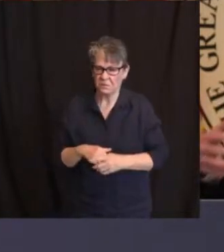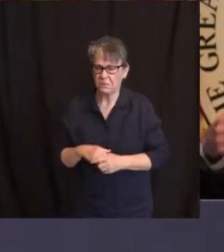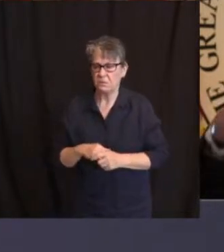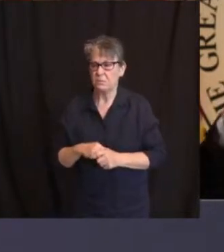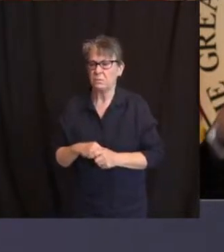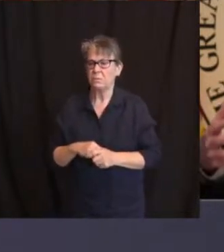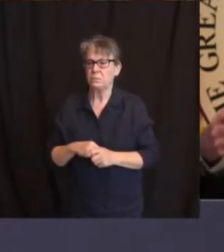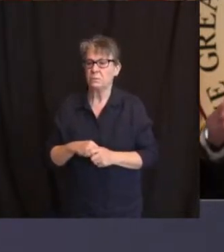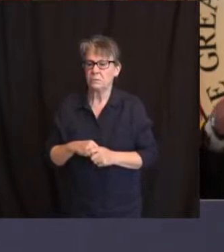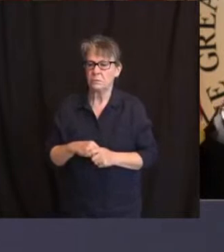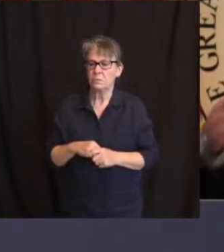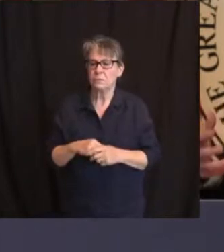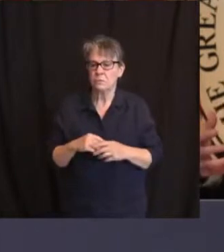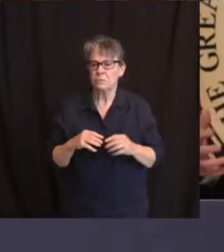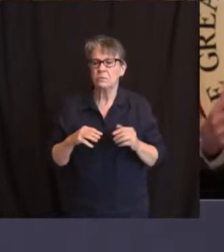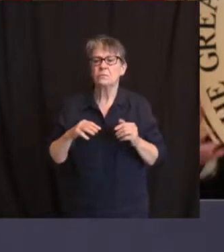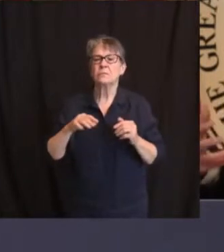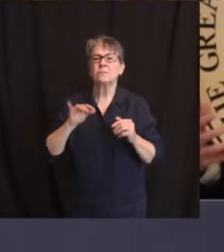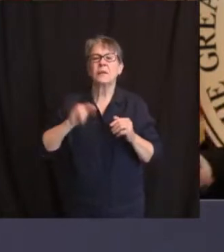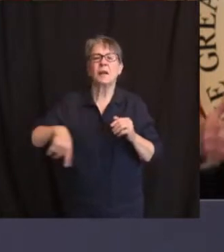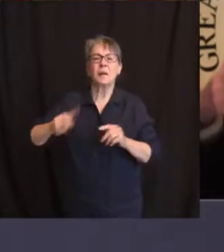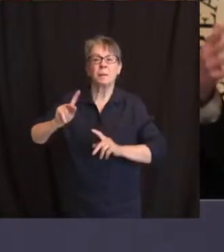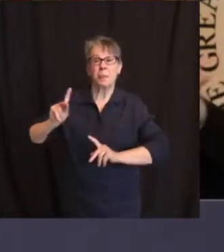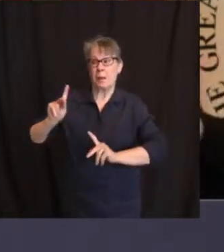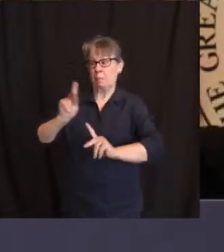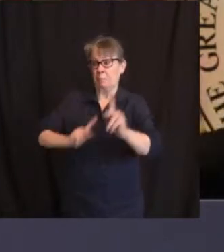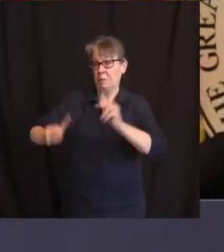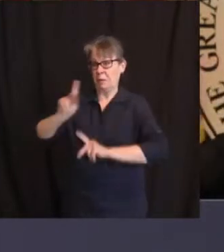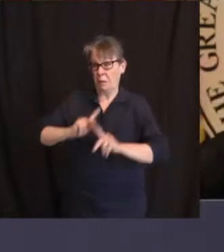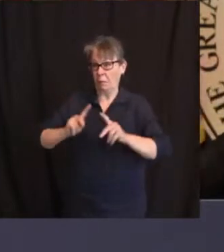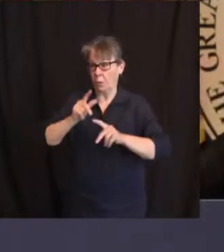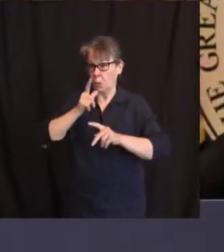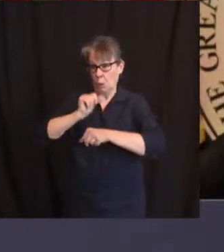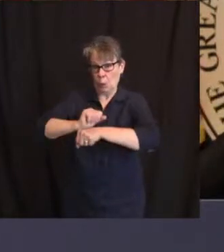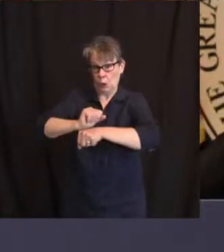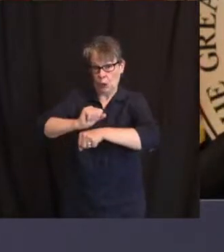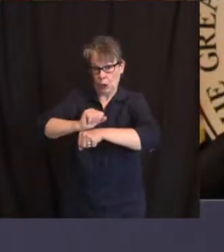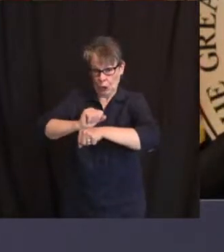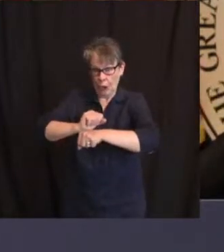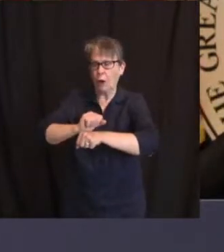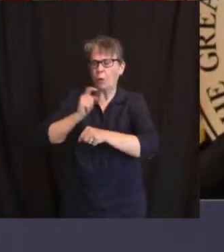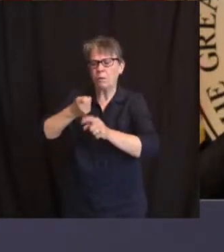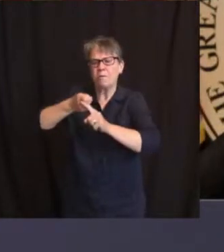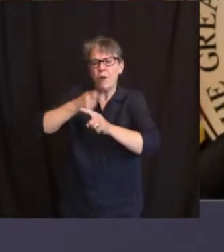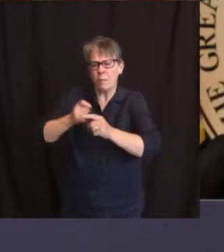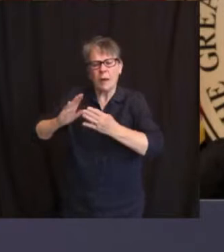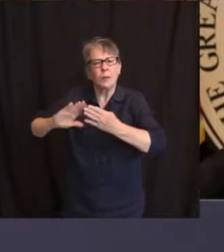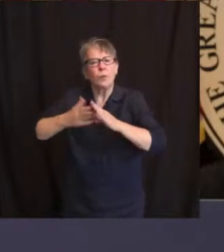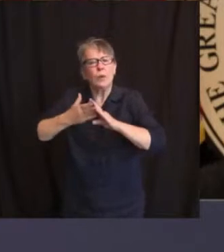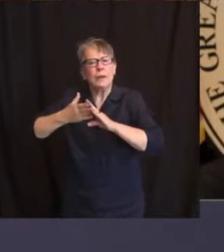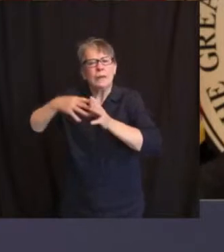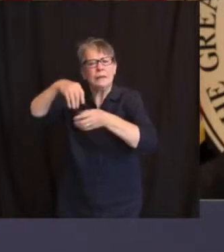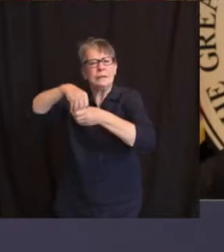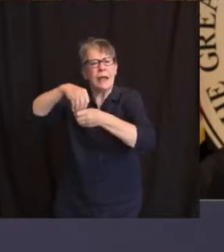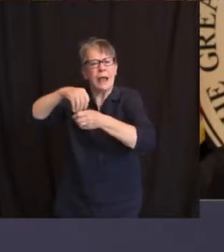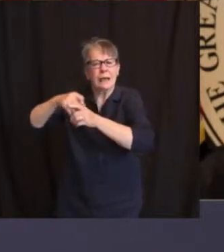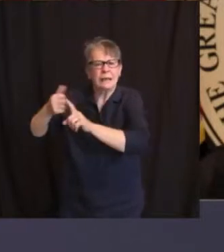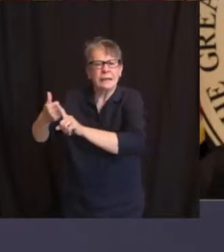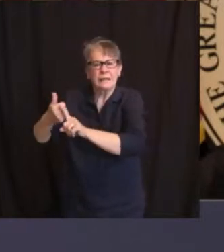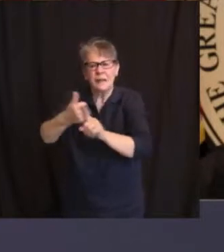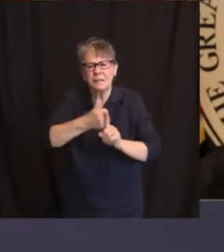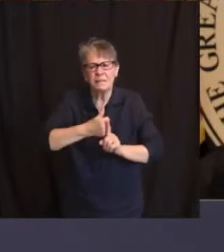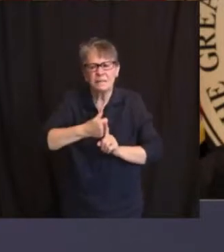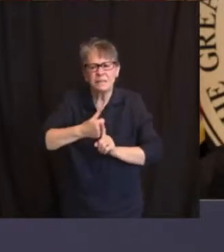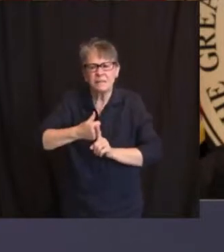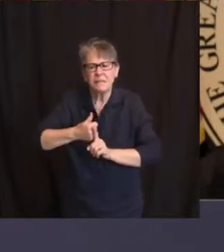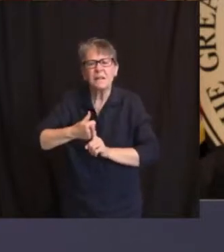community-based, who look and live and are, in fact, New Jersey, the New Jersey that they're reaching out to. And Judy can add more on that.